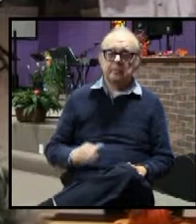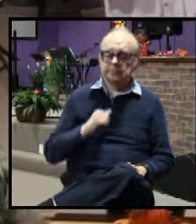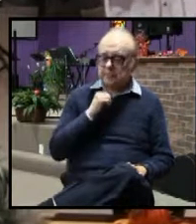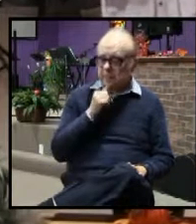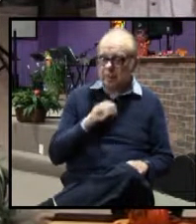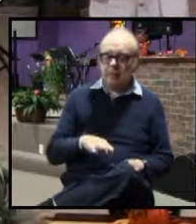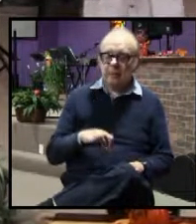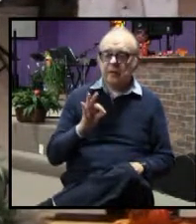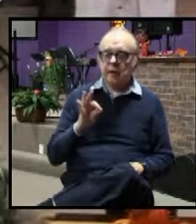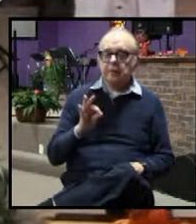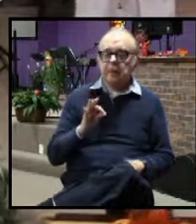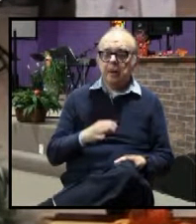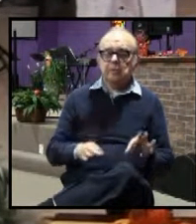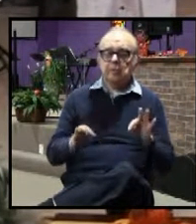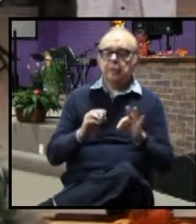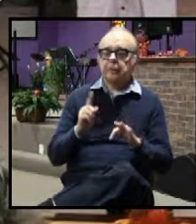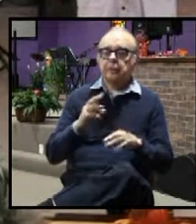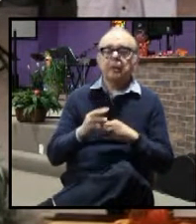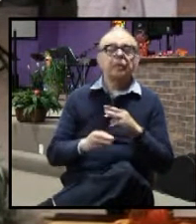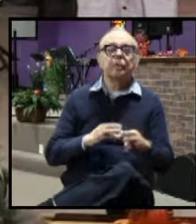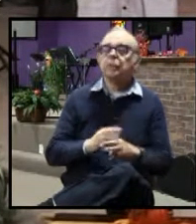You don't find your significance in the world.